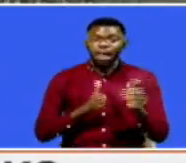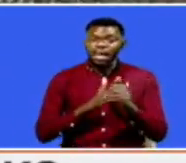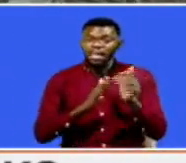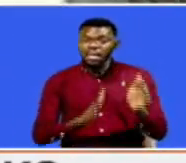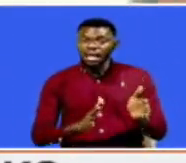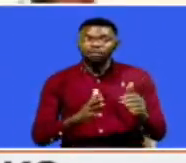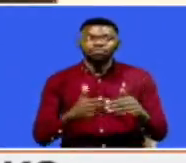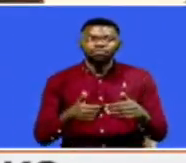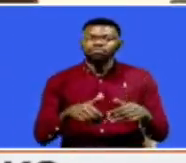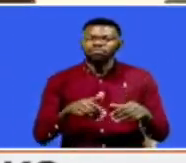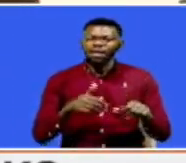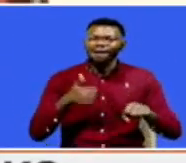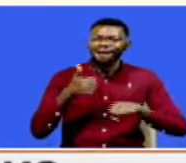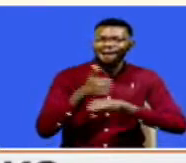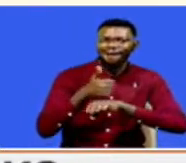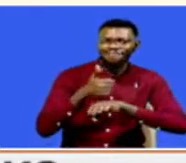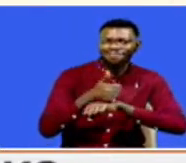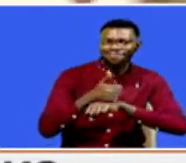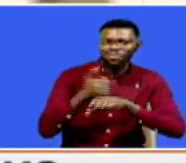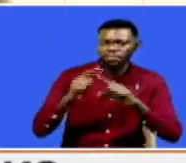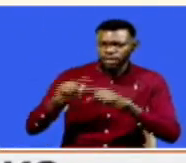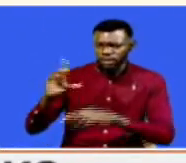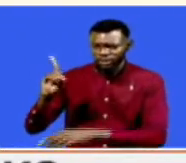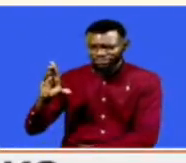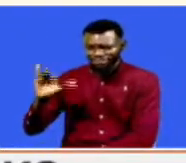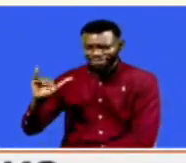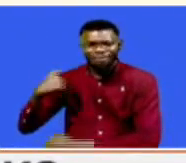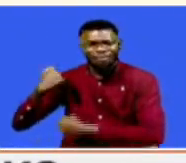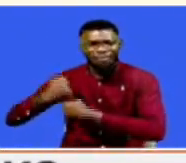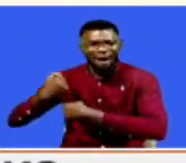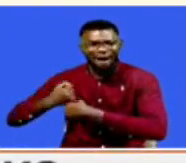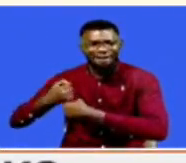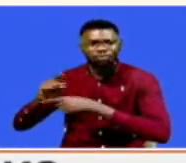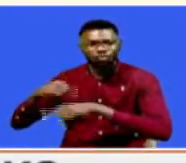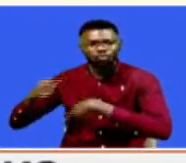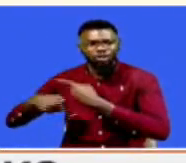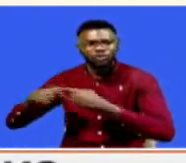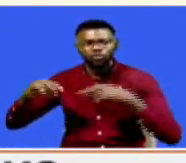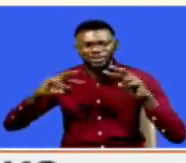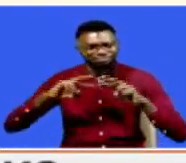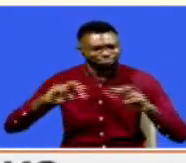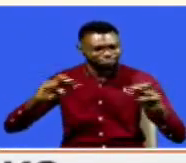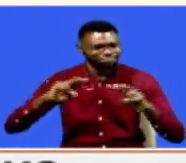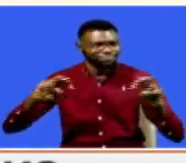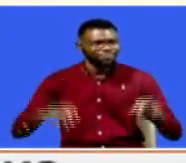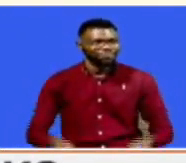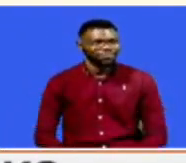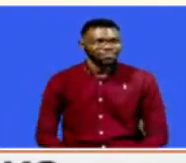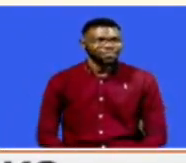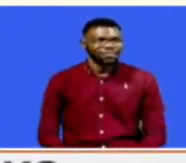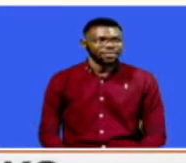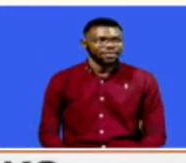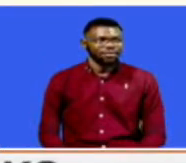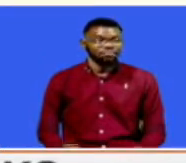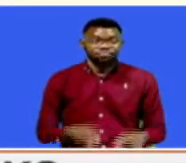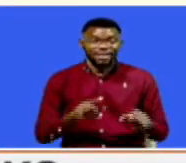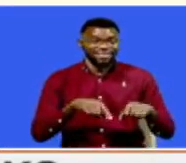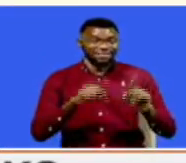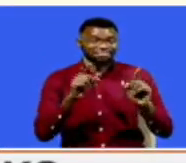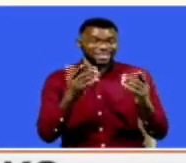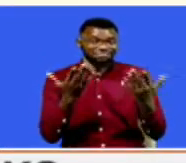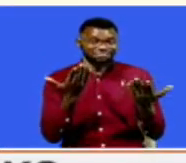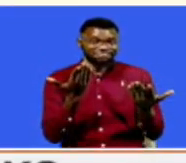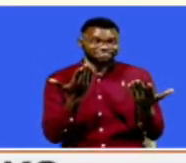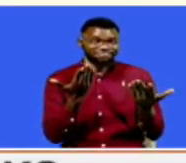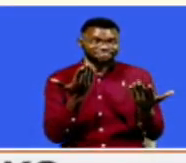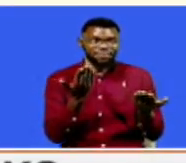abusive when we are asking the DCI to conduct investigations, not unless then they have something to hide.